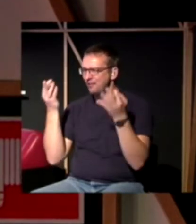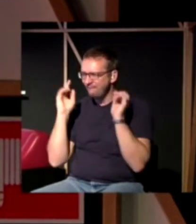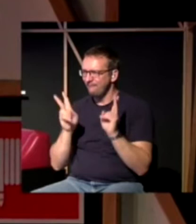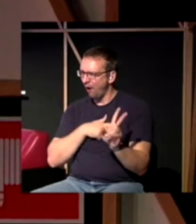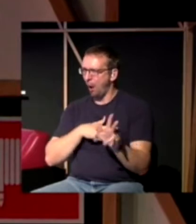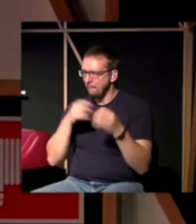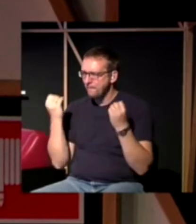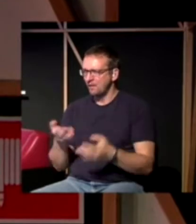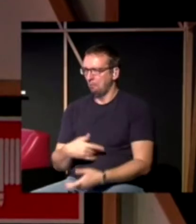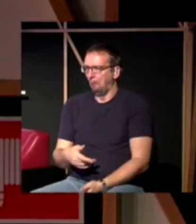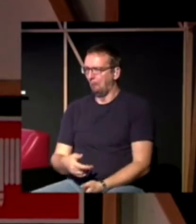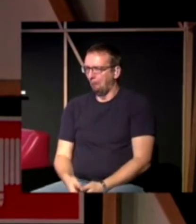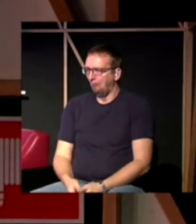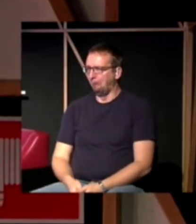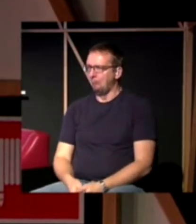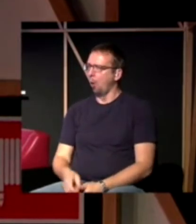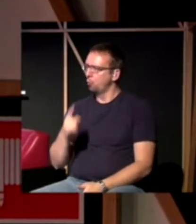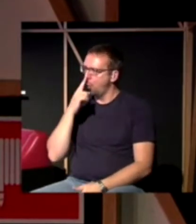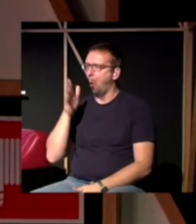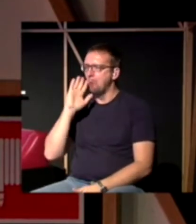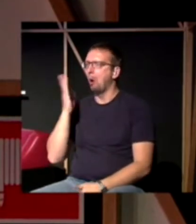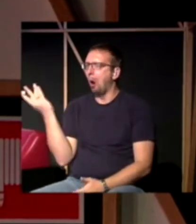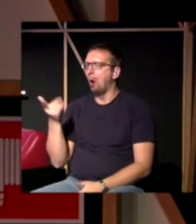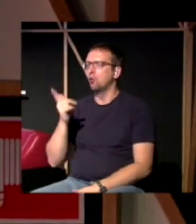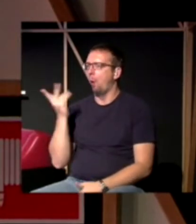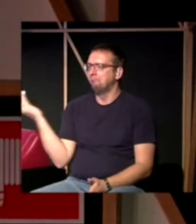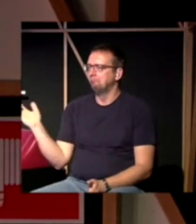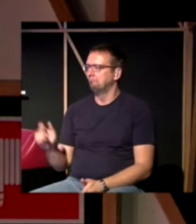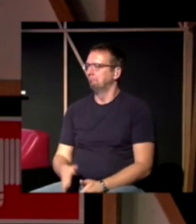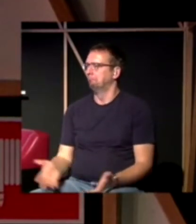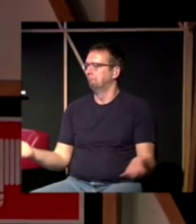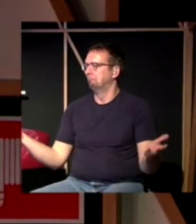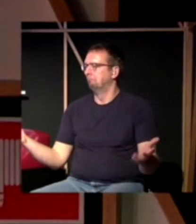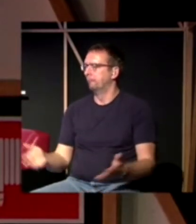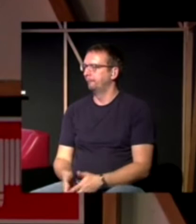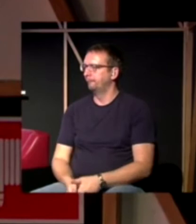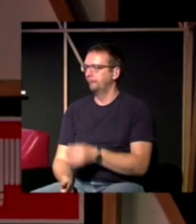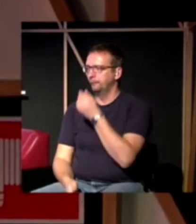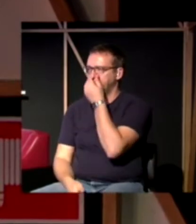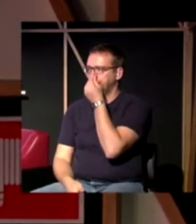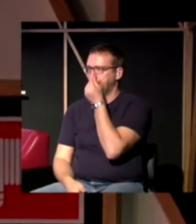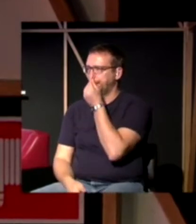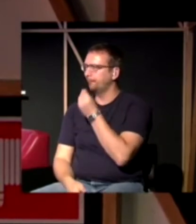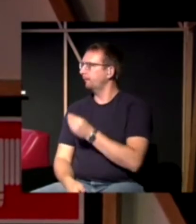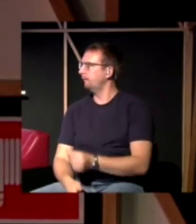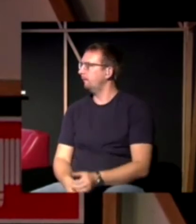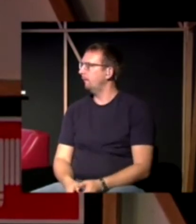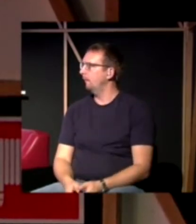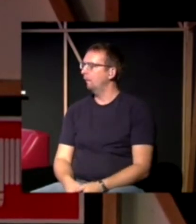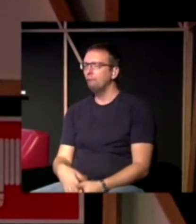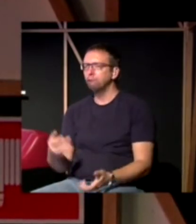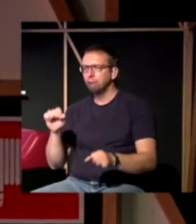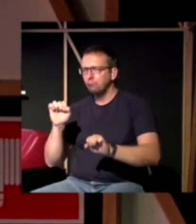will get anybody a pint of beer in this room if you can guess what I did before I became an audio describer. What was my job?